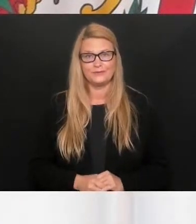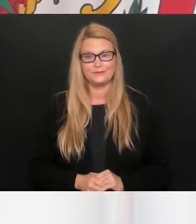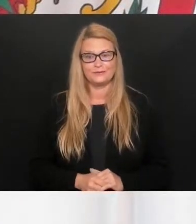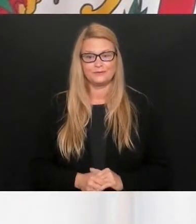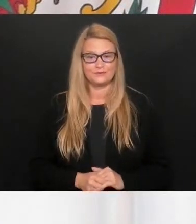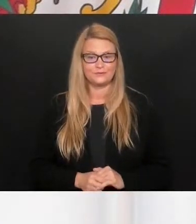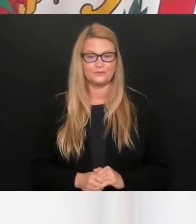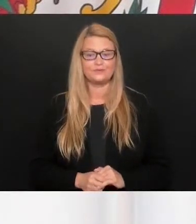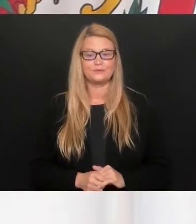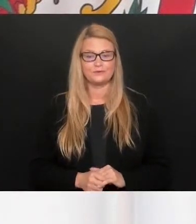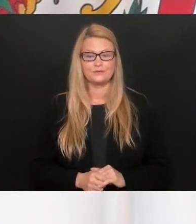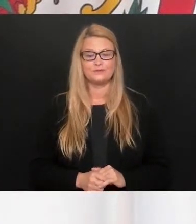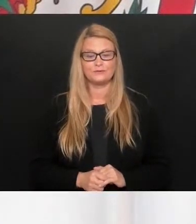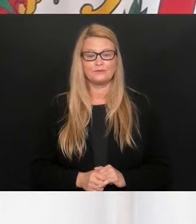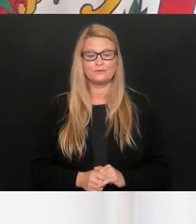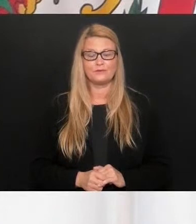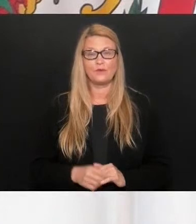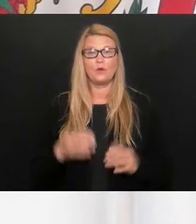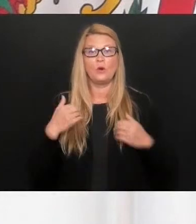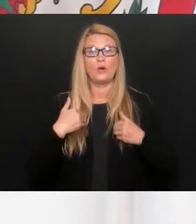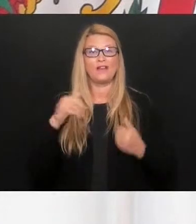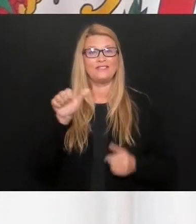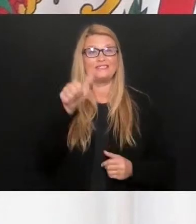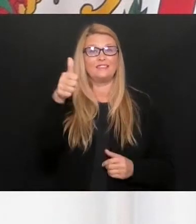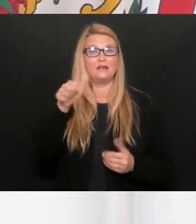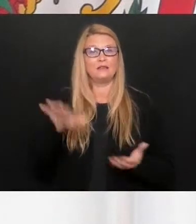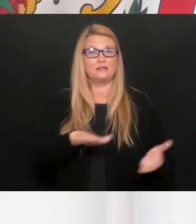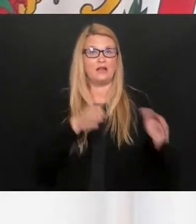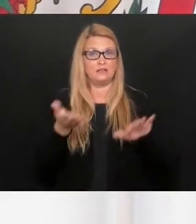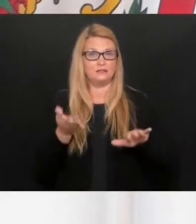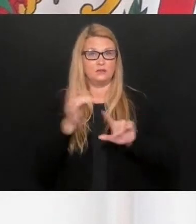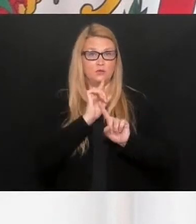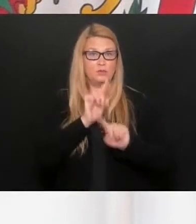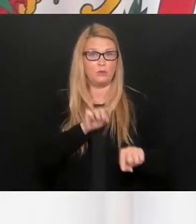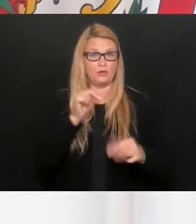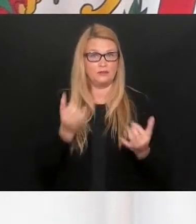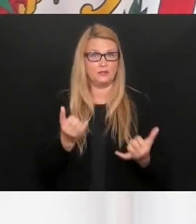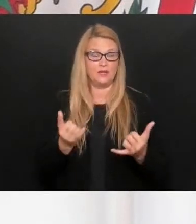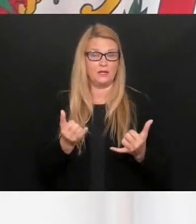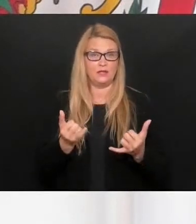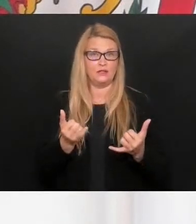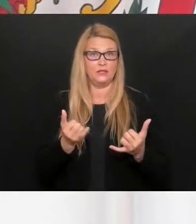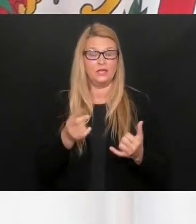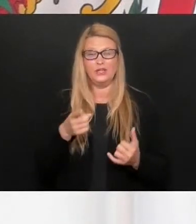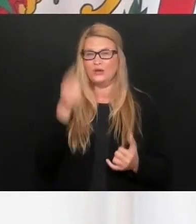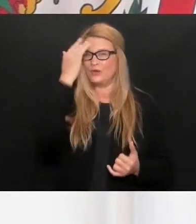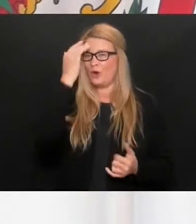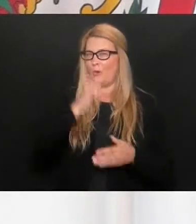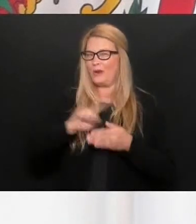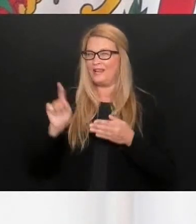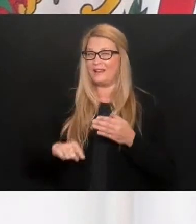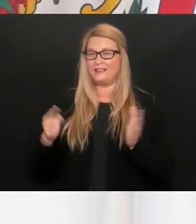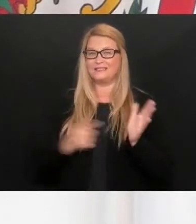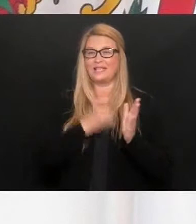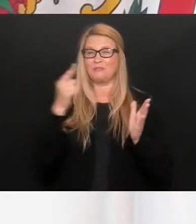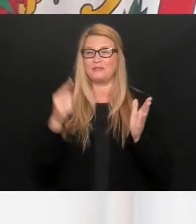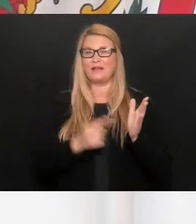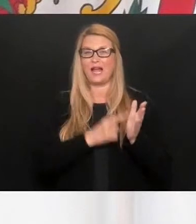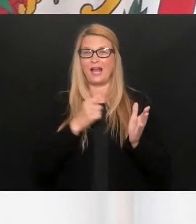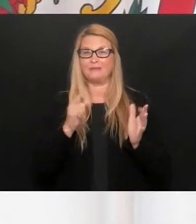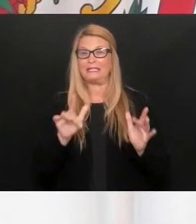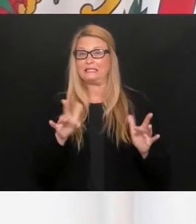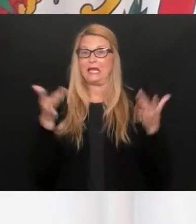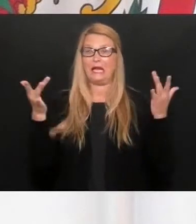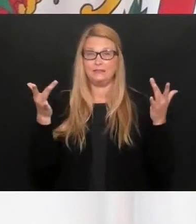With all that being said, we did lose 10 additional people. And you know, the reporting on the weekend sometimes can be a little